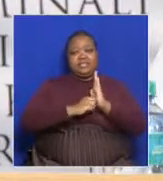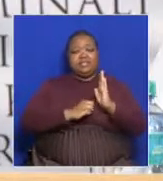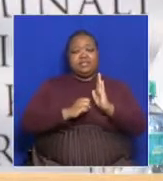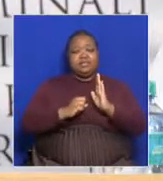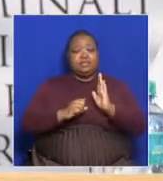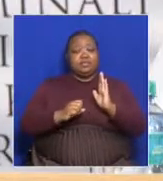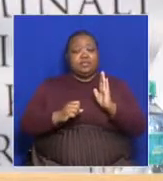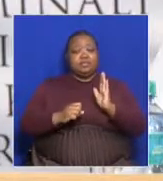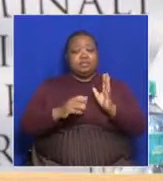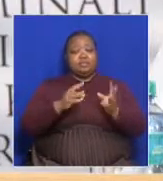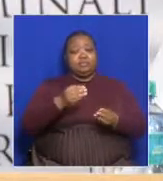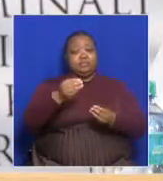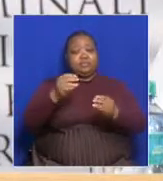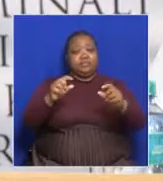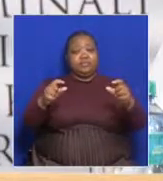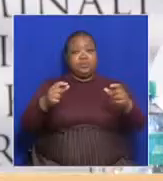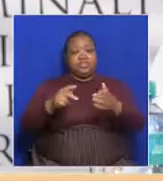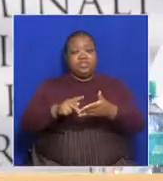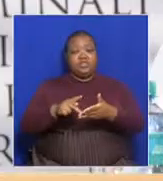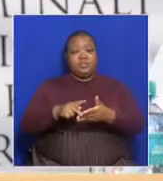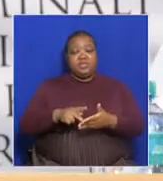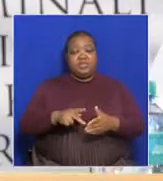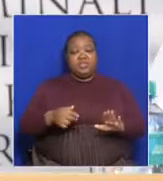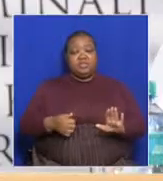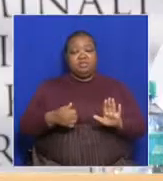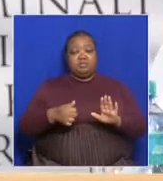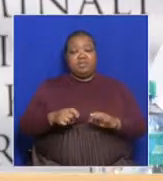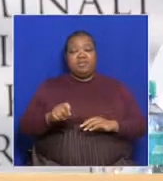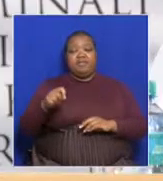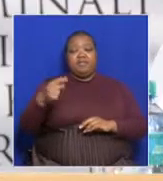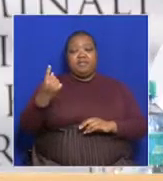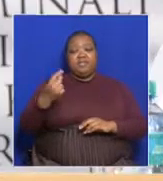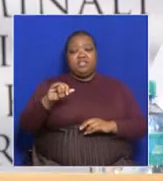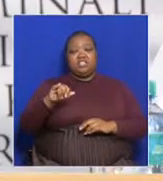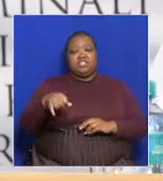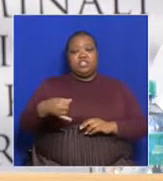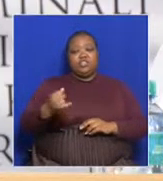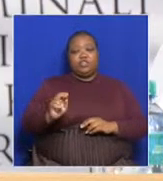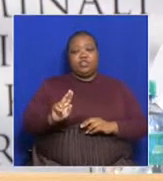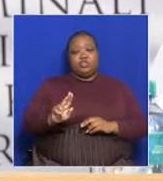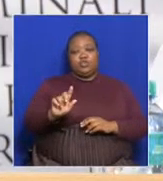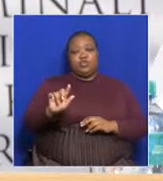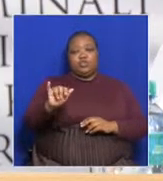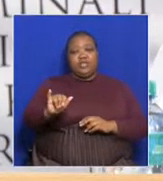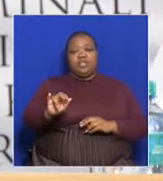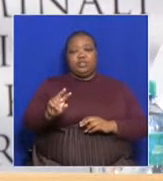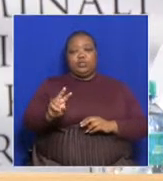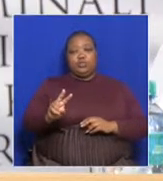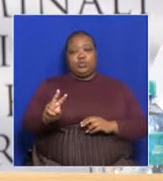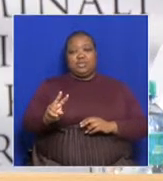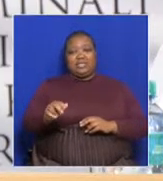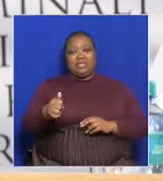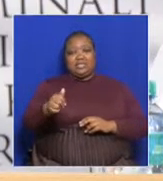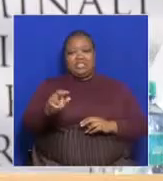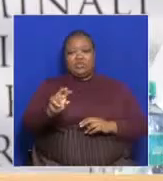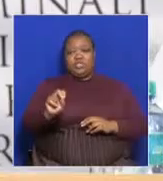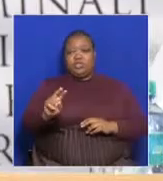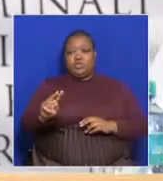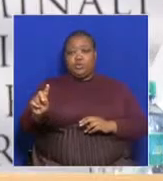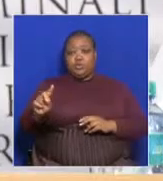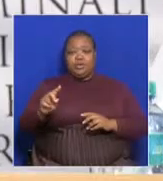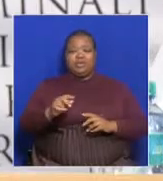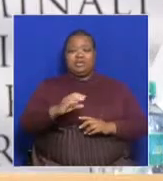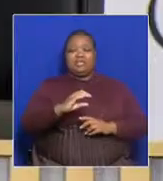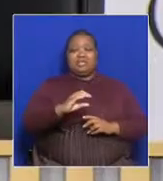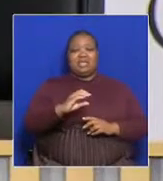6. On 1st July 2021, I proceeded to the CHC depot with Mpangas